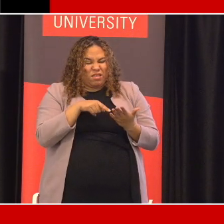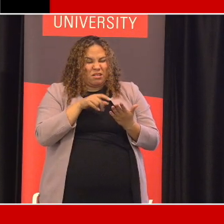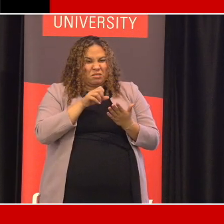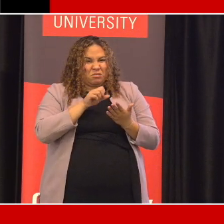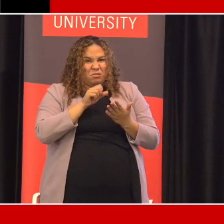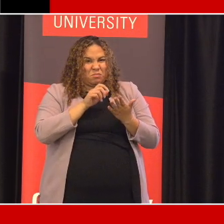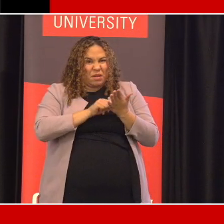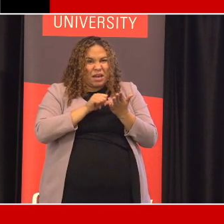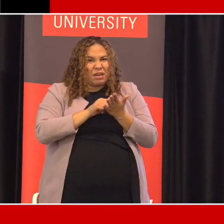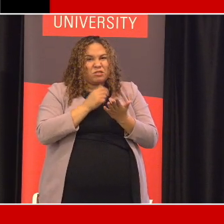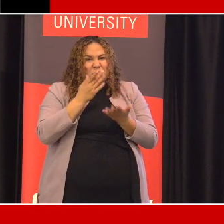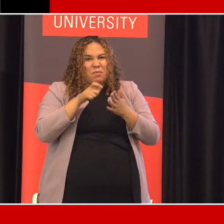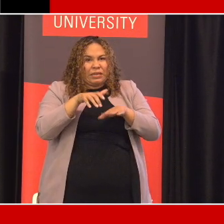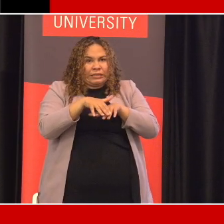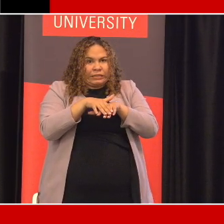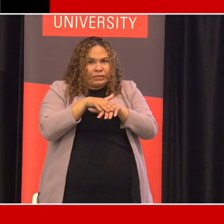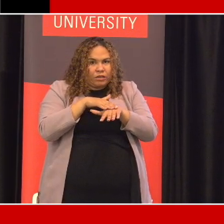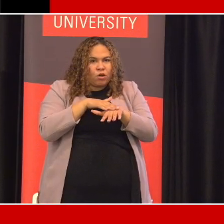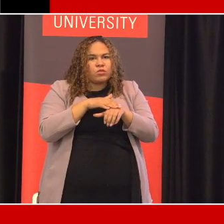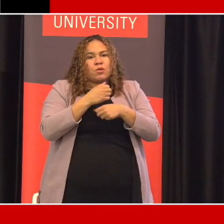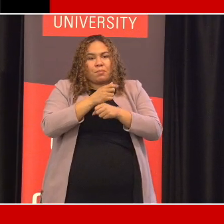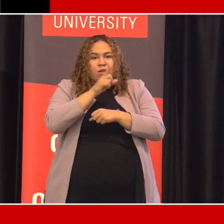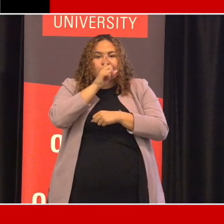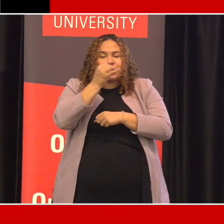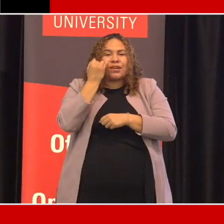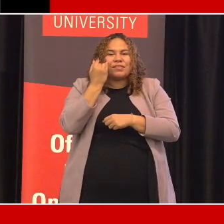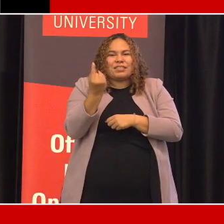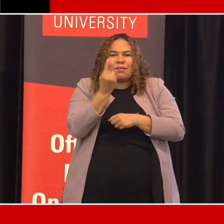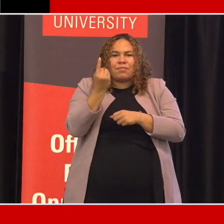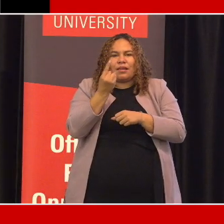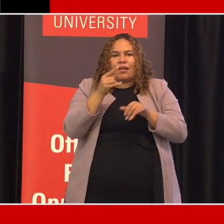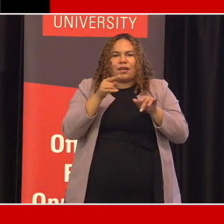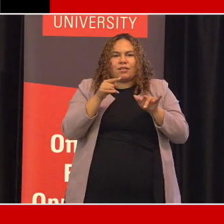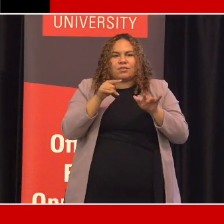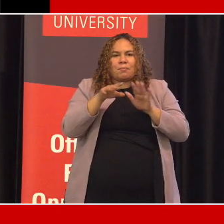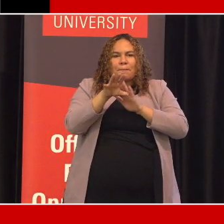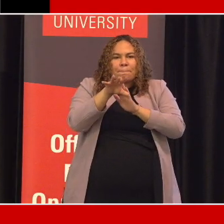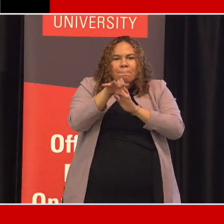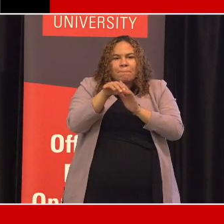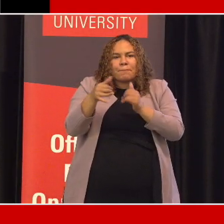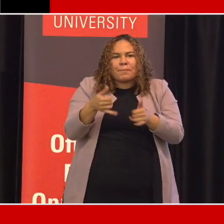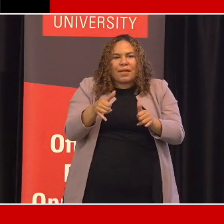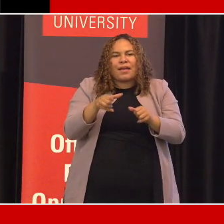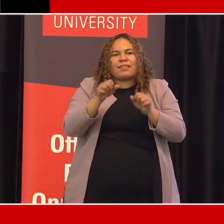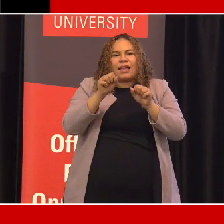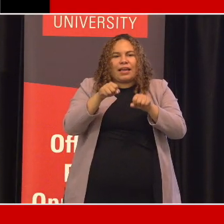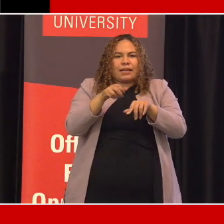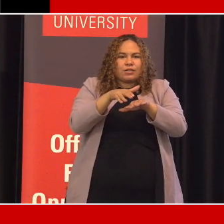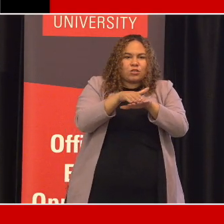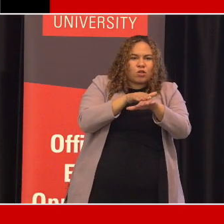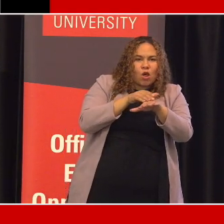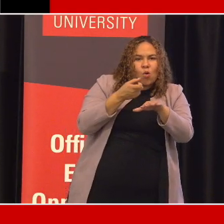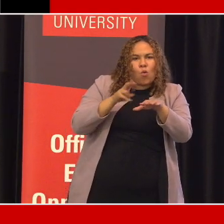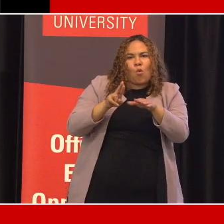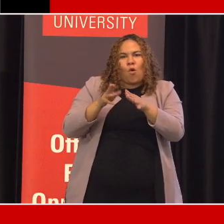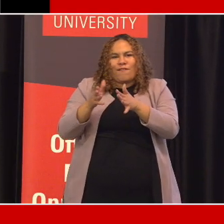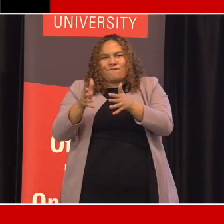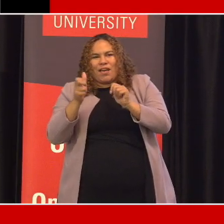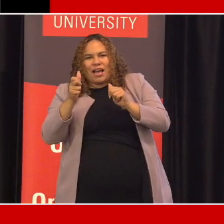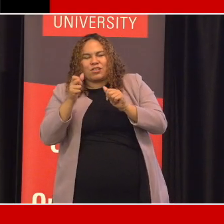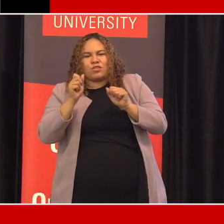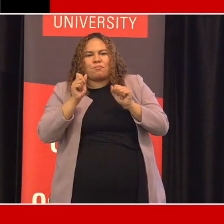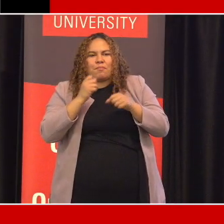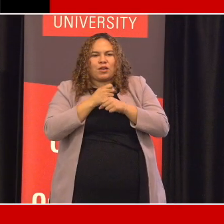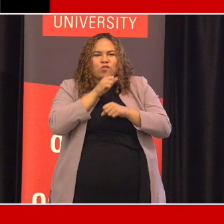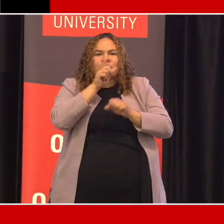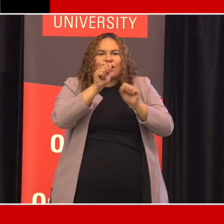that player, make sure people can speed it up or slow it down so that they have time to process that information. And if you're